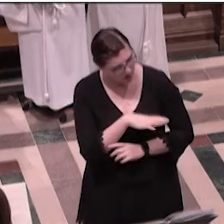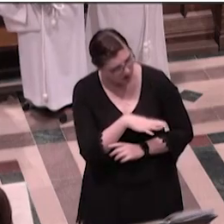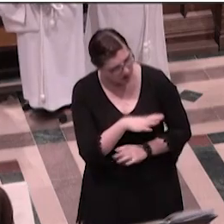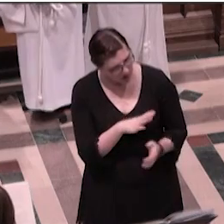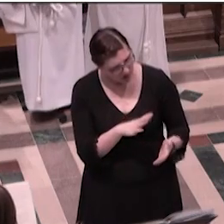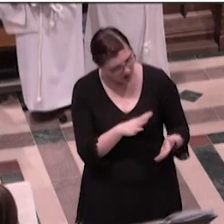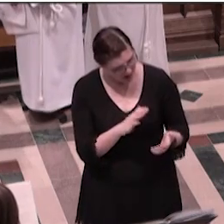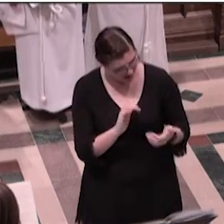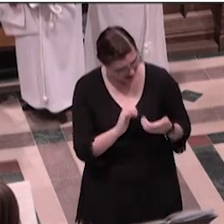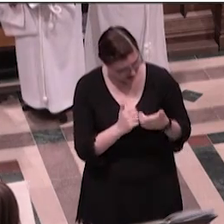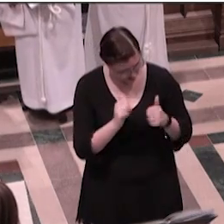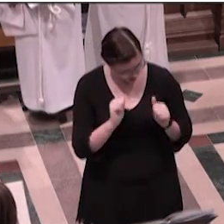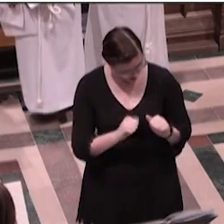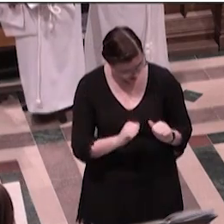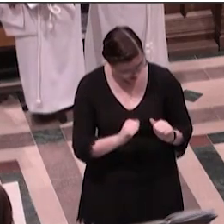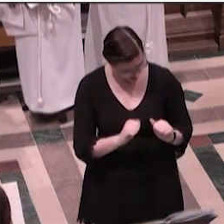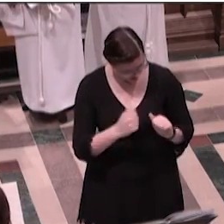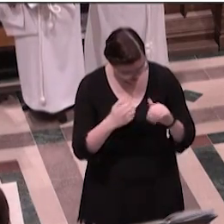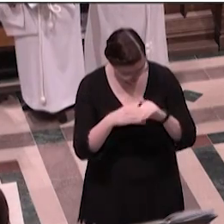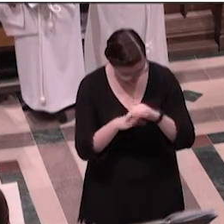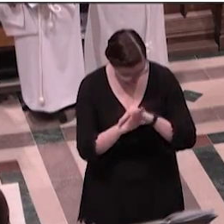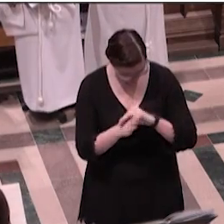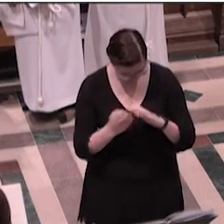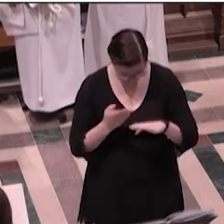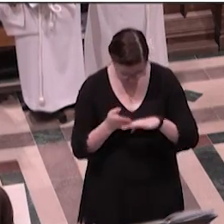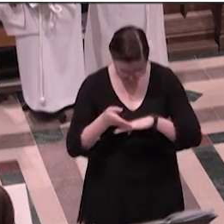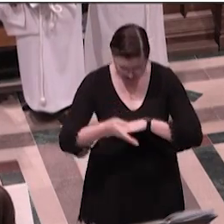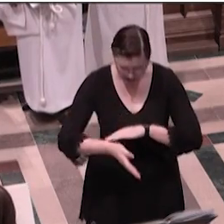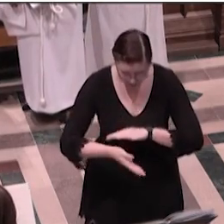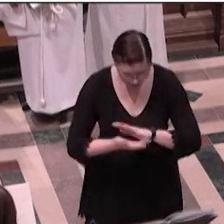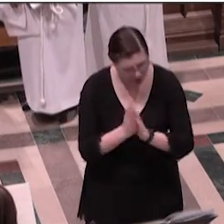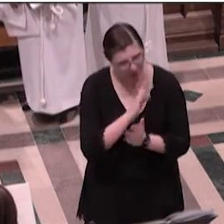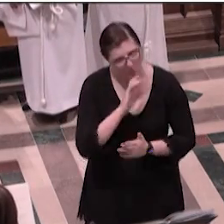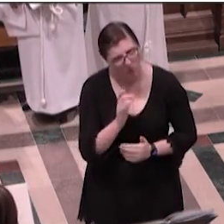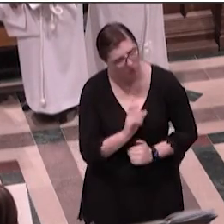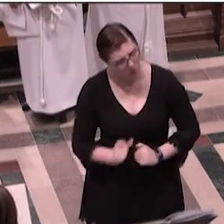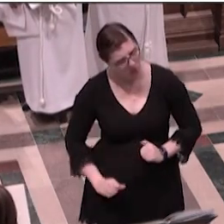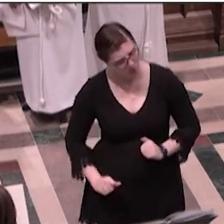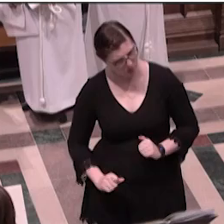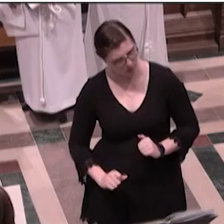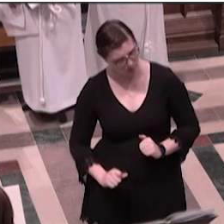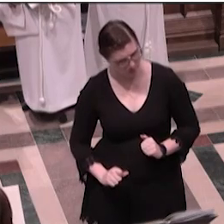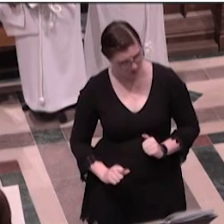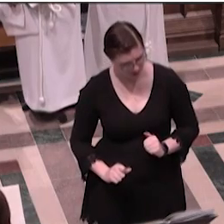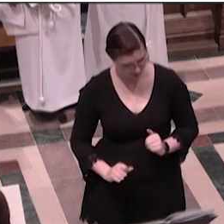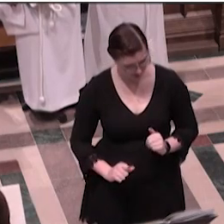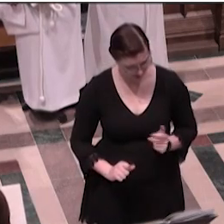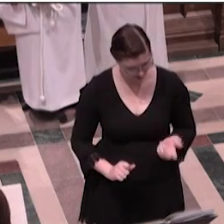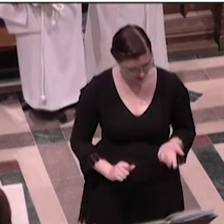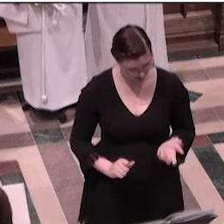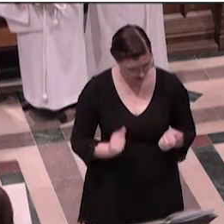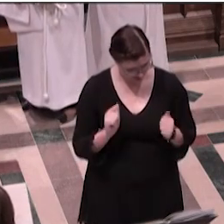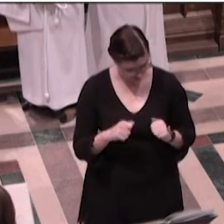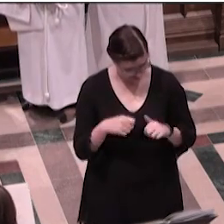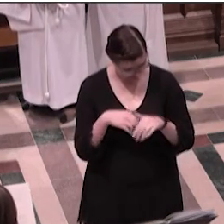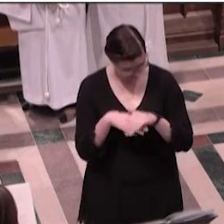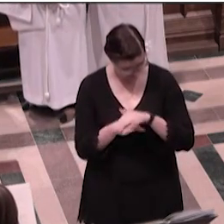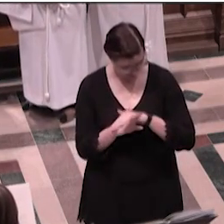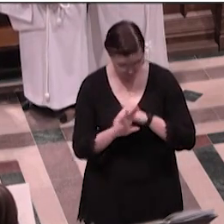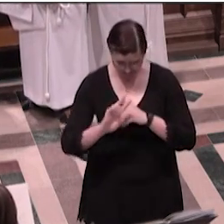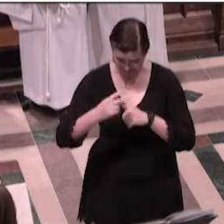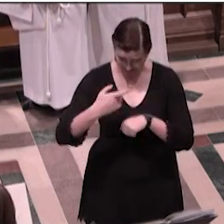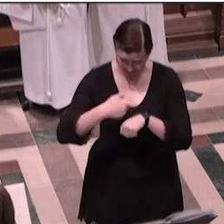can anyone be born after having grown old? Can one enter a second time into the mother's womb and be